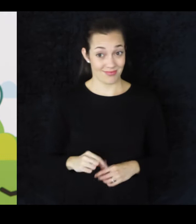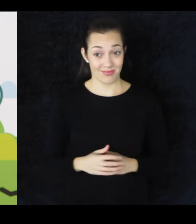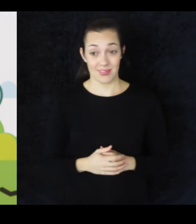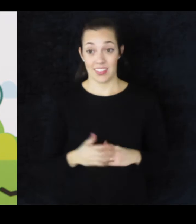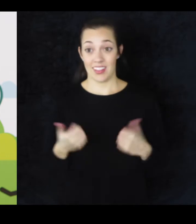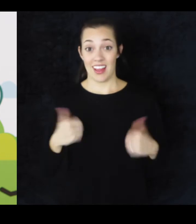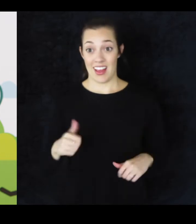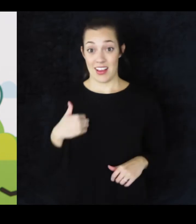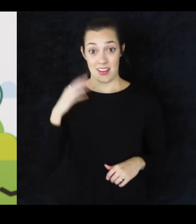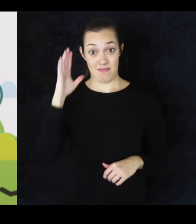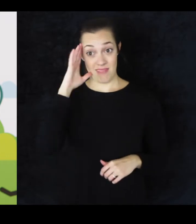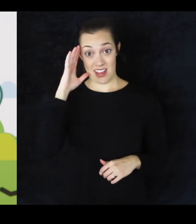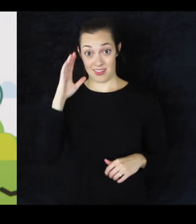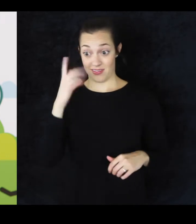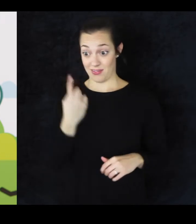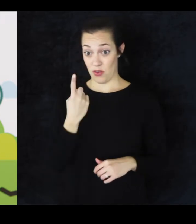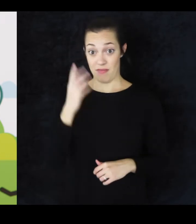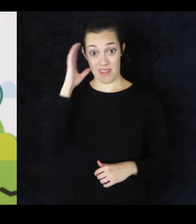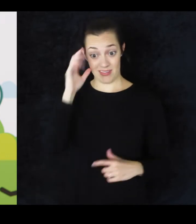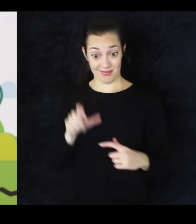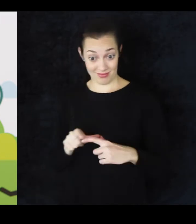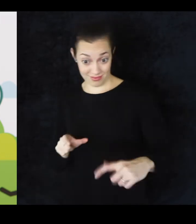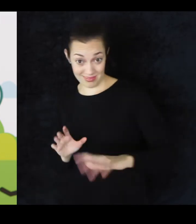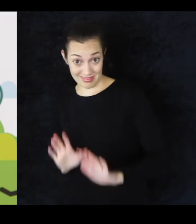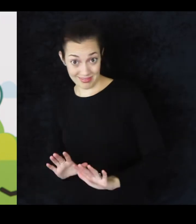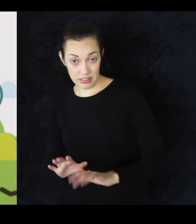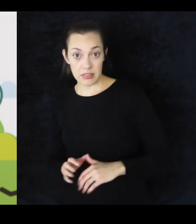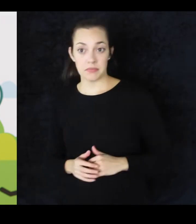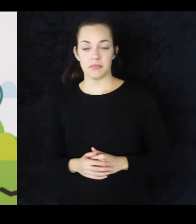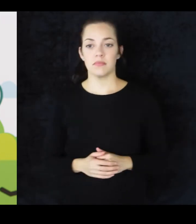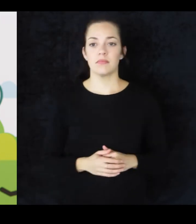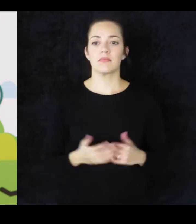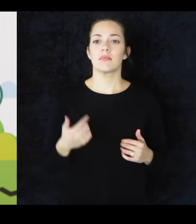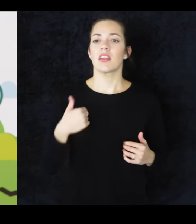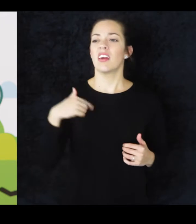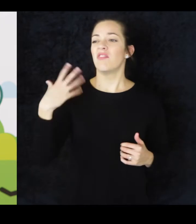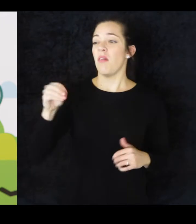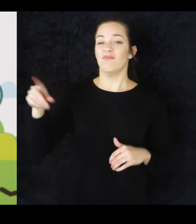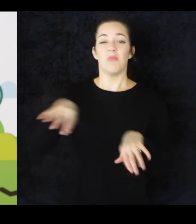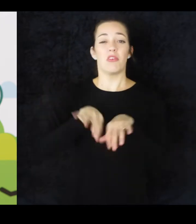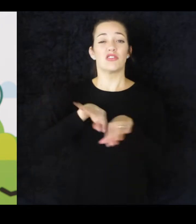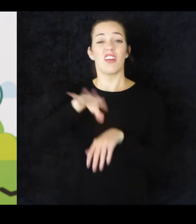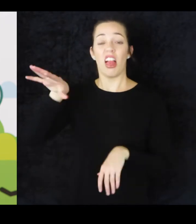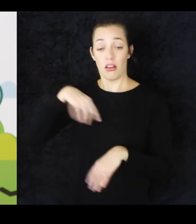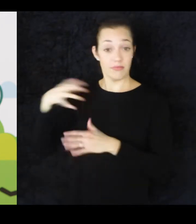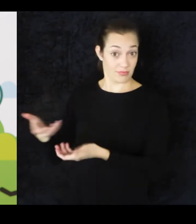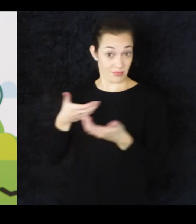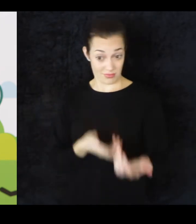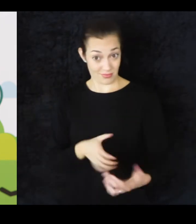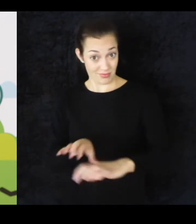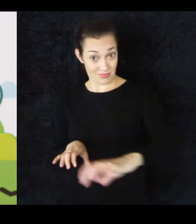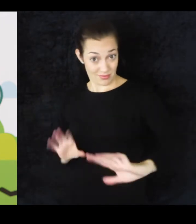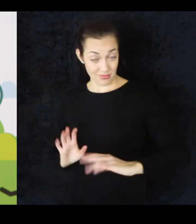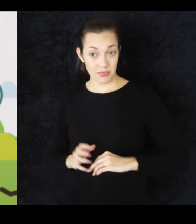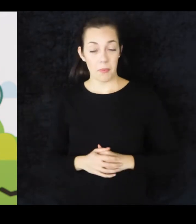that fitted my bed, my single bed that I got from the rubbish heap down the road. That's it. That's all it fitted,